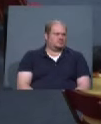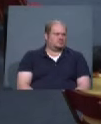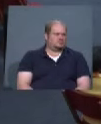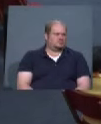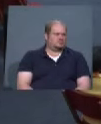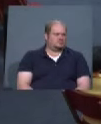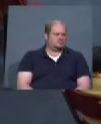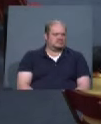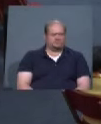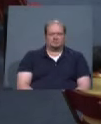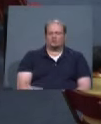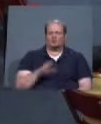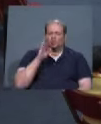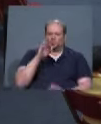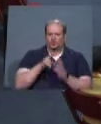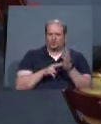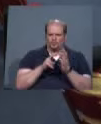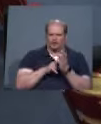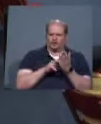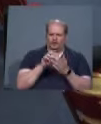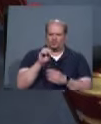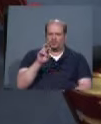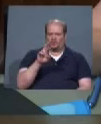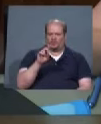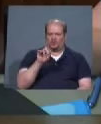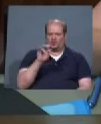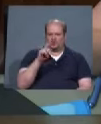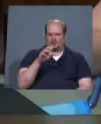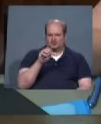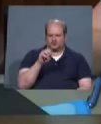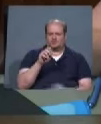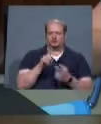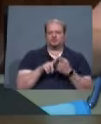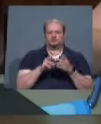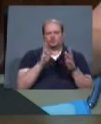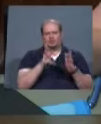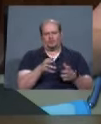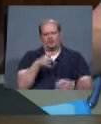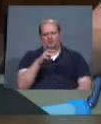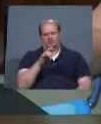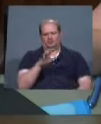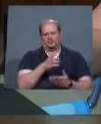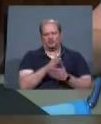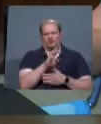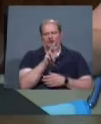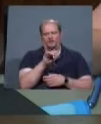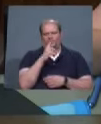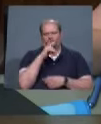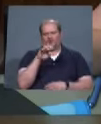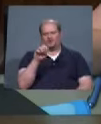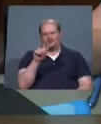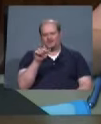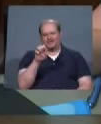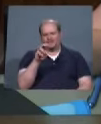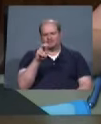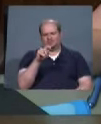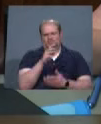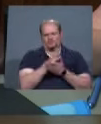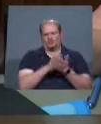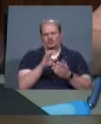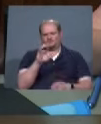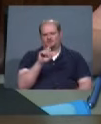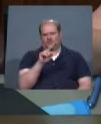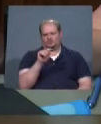Madam Clerk, will you read the ordinance? An ordinance to abandon the public right-of-way for an easement that is a portion of C